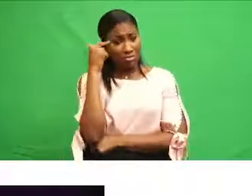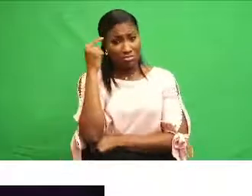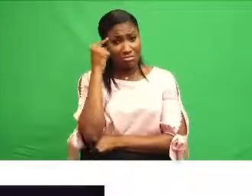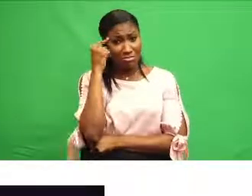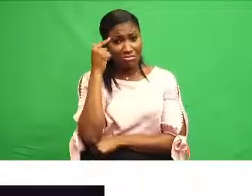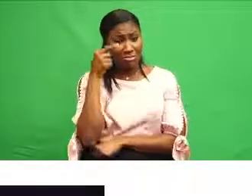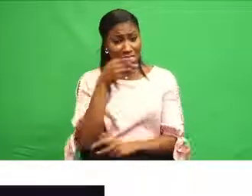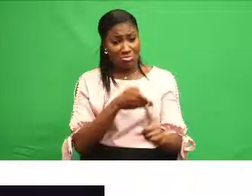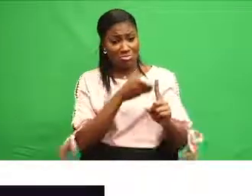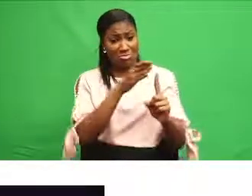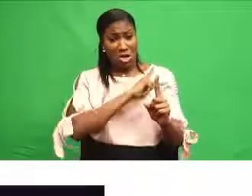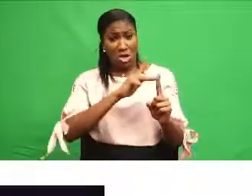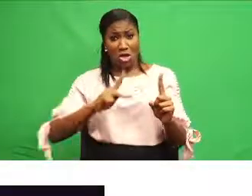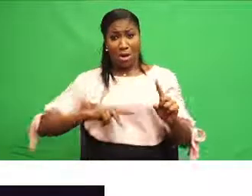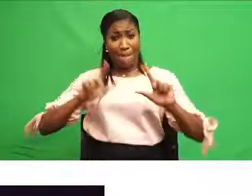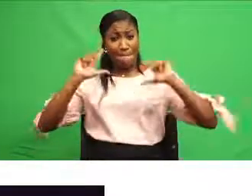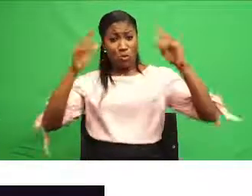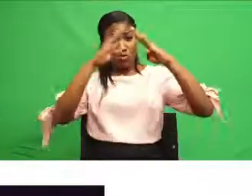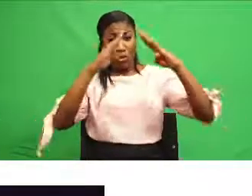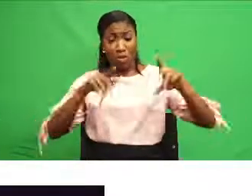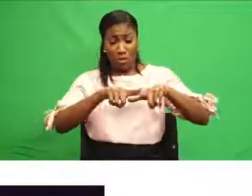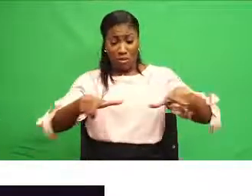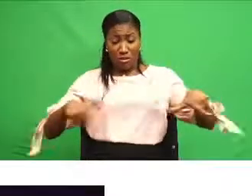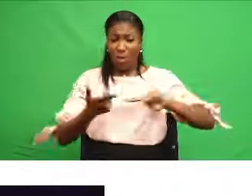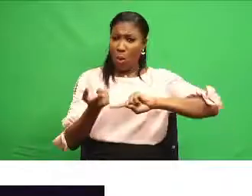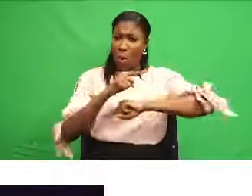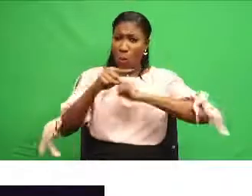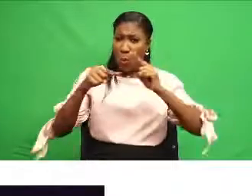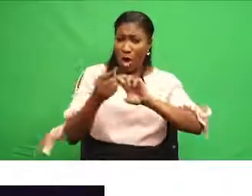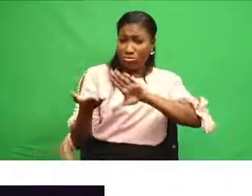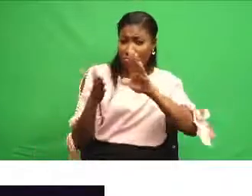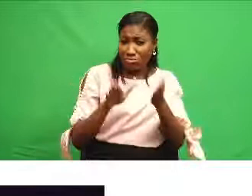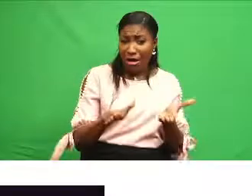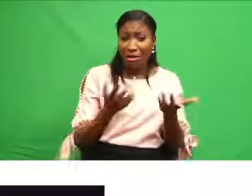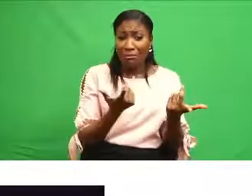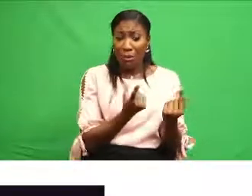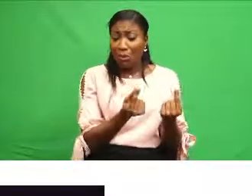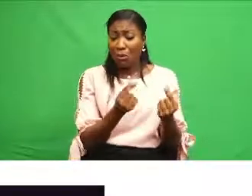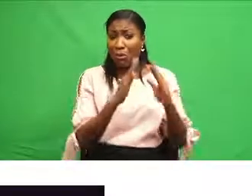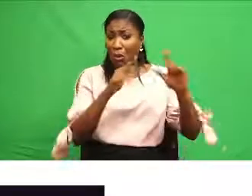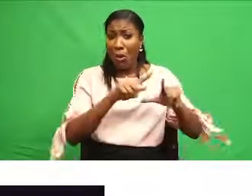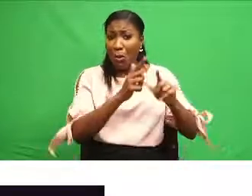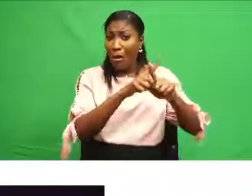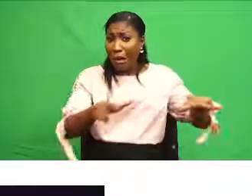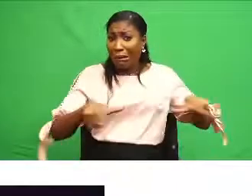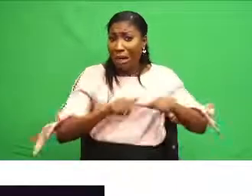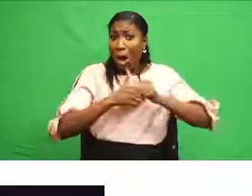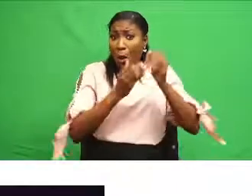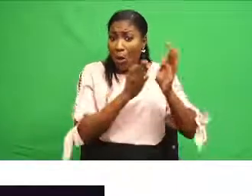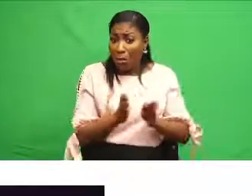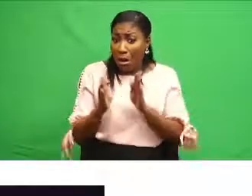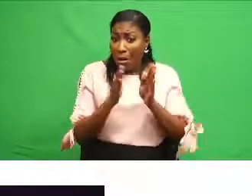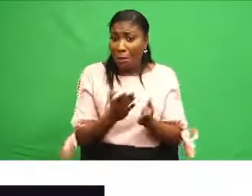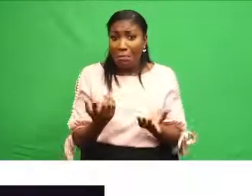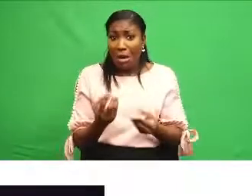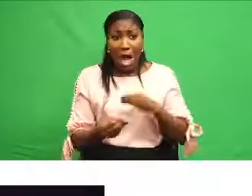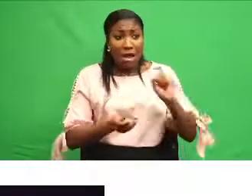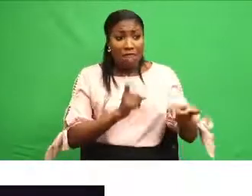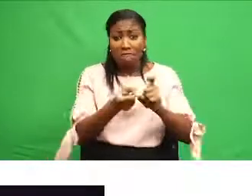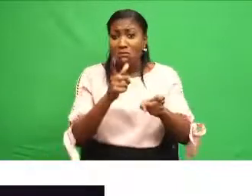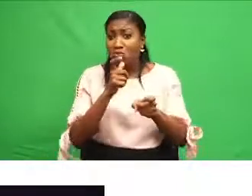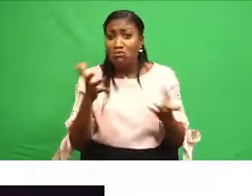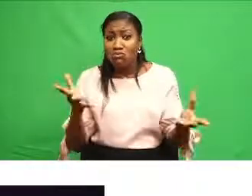place. But certainly, we can learn and appreciate